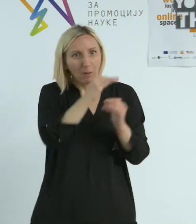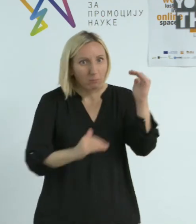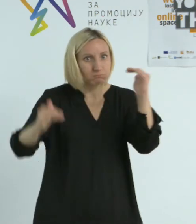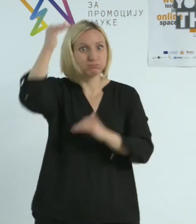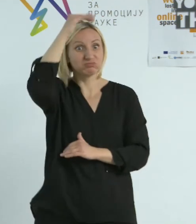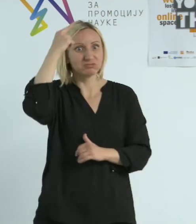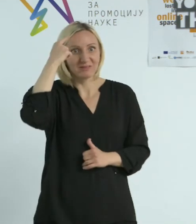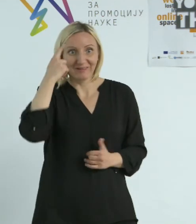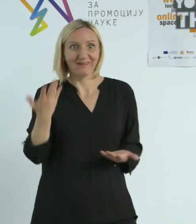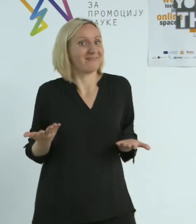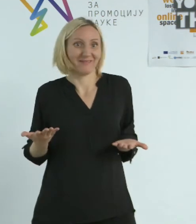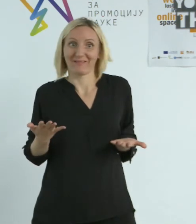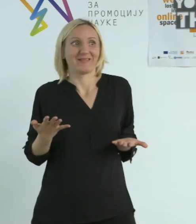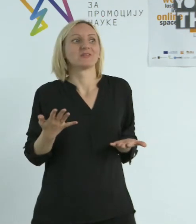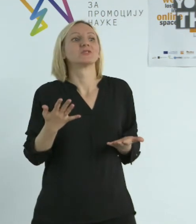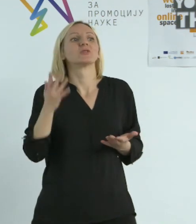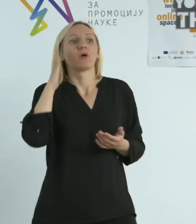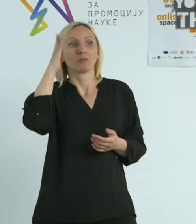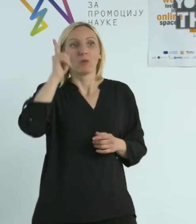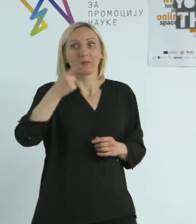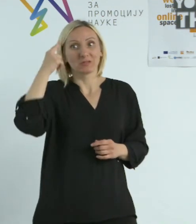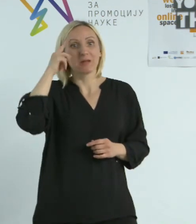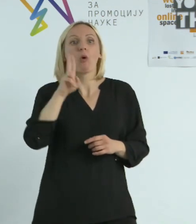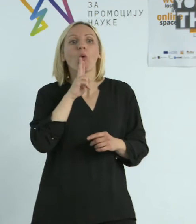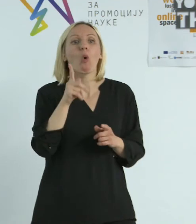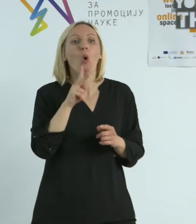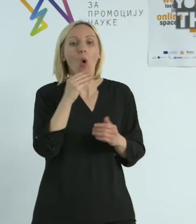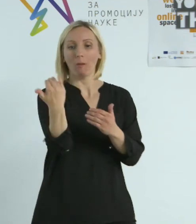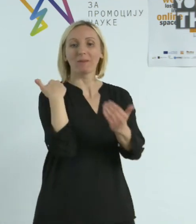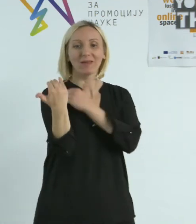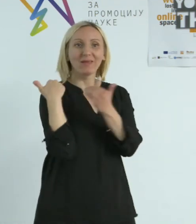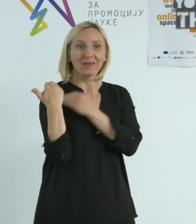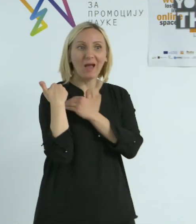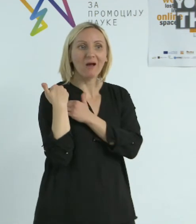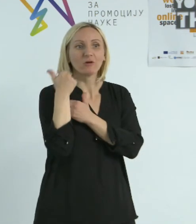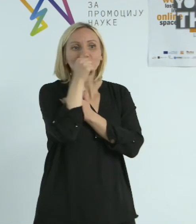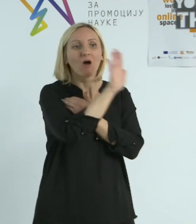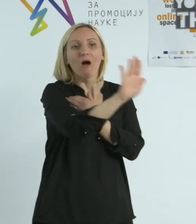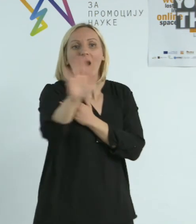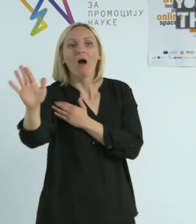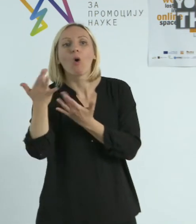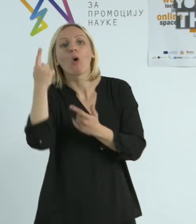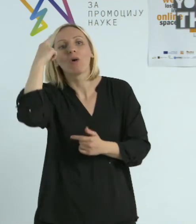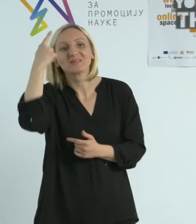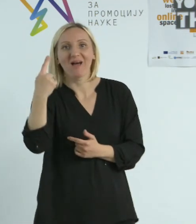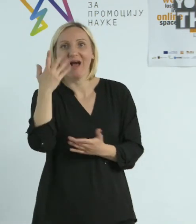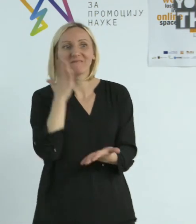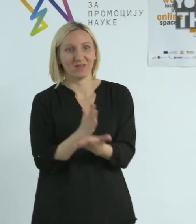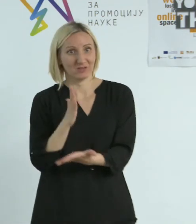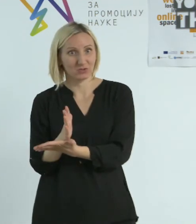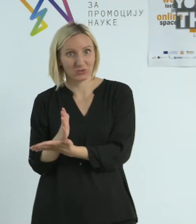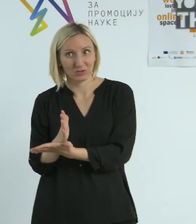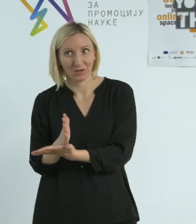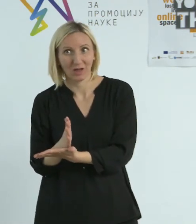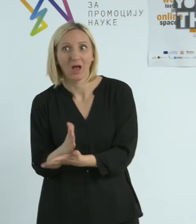So in the future, it's good to think about the people who are applying for the course and what is their level of knowledge, and maybe